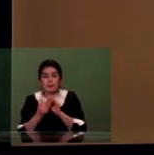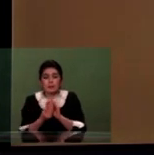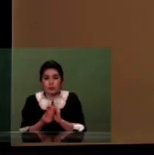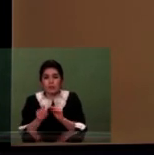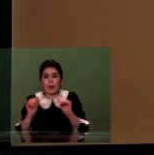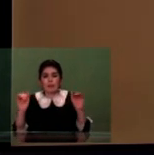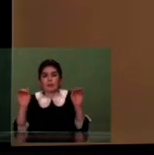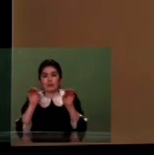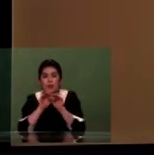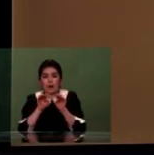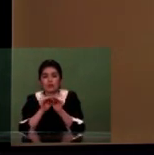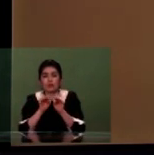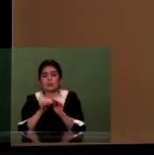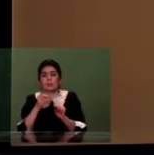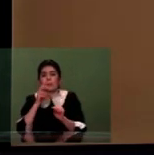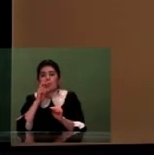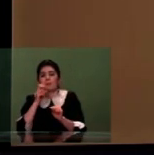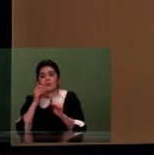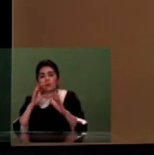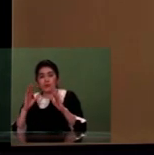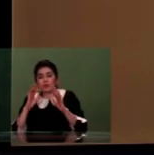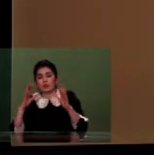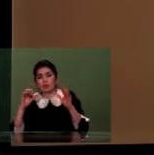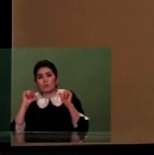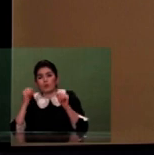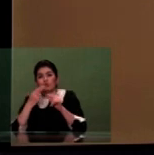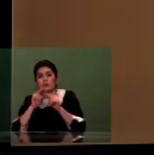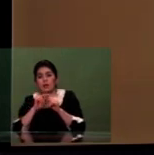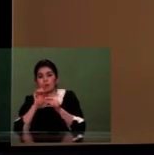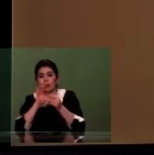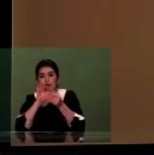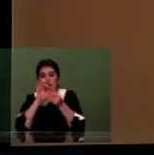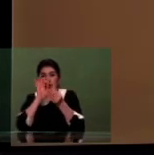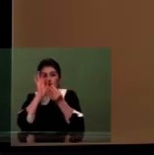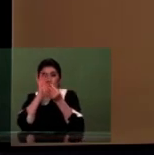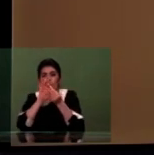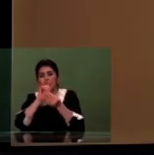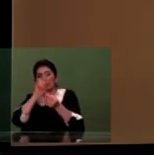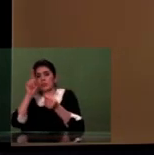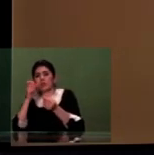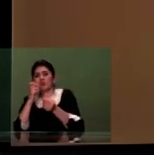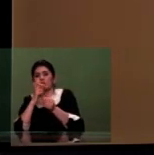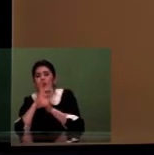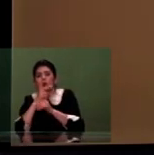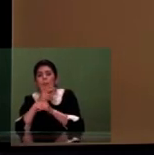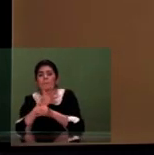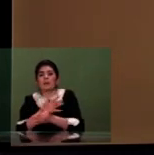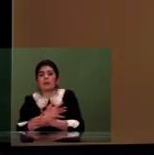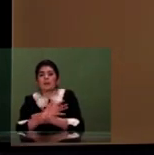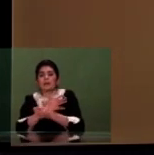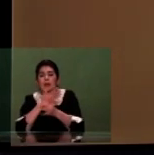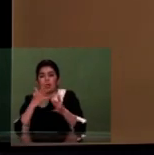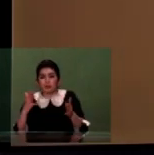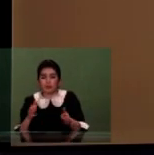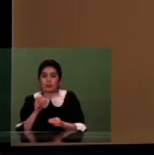xarakteristikasini taqqoslash, B sportchining nishondan chetlanishi A sportchinikidan 3 marta katta ekan.